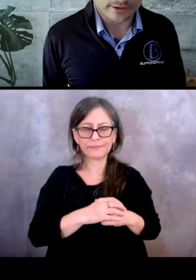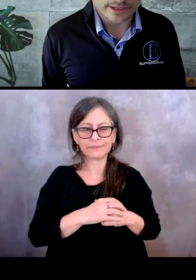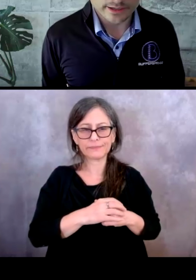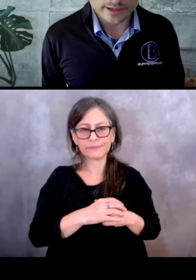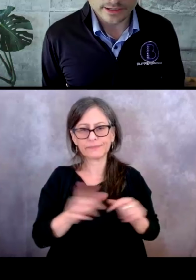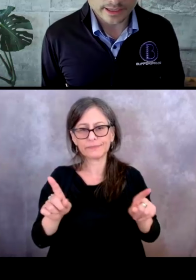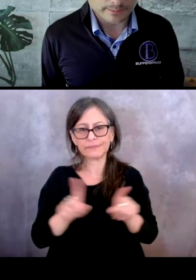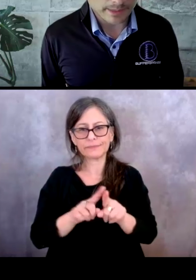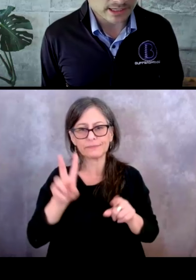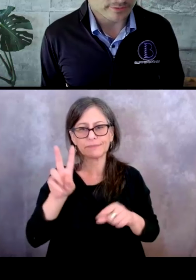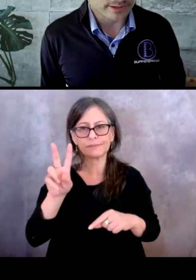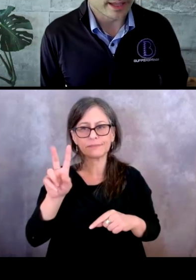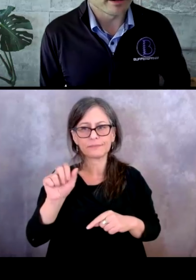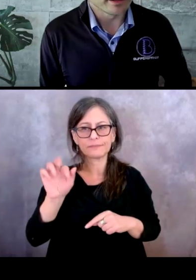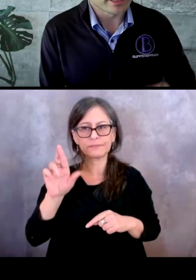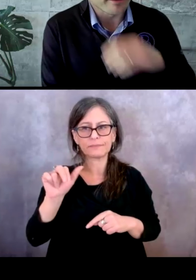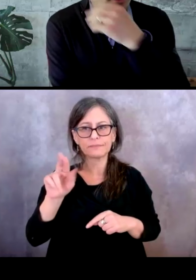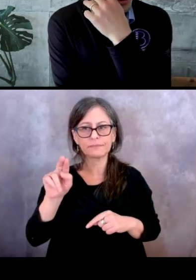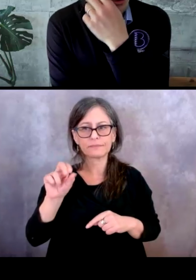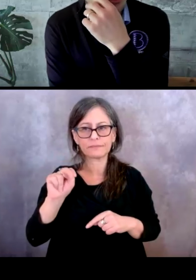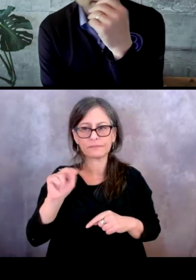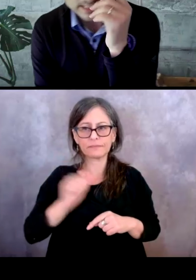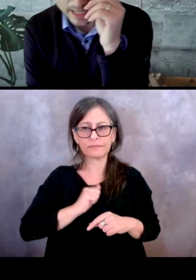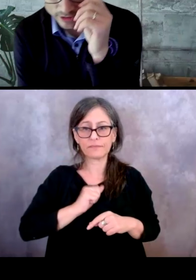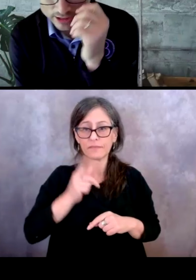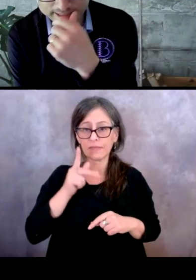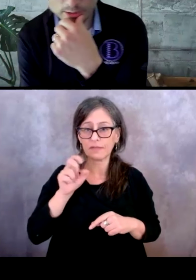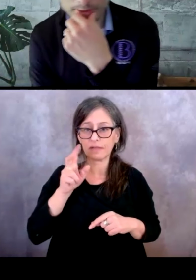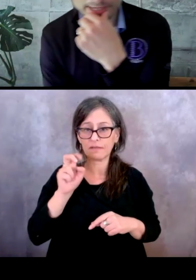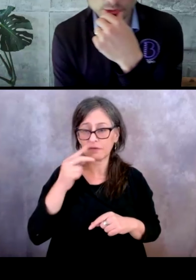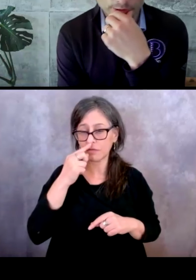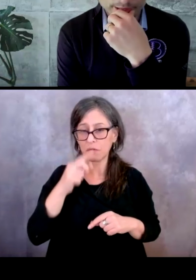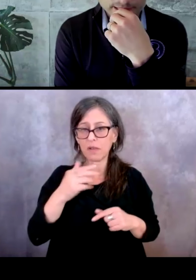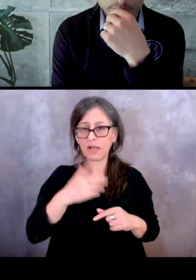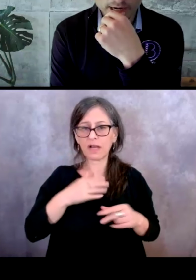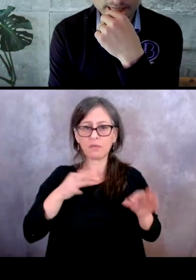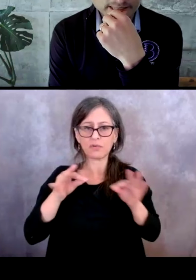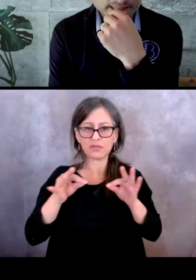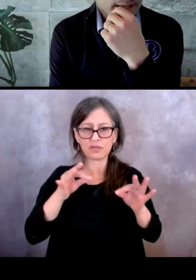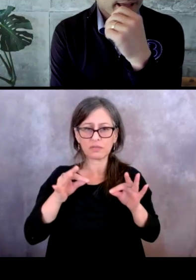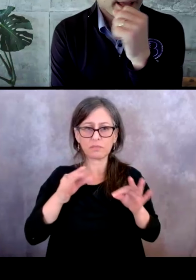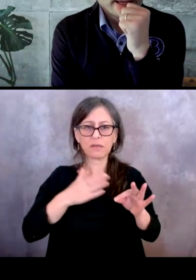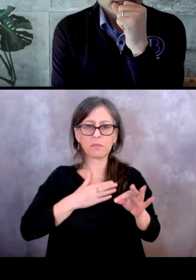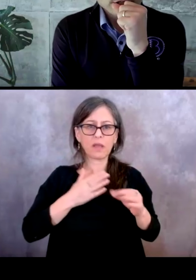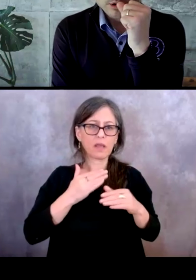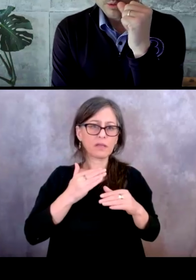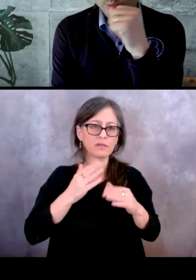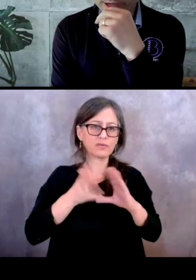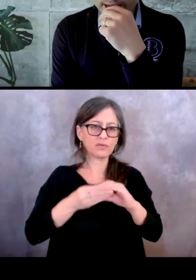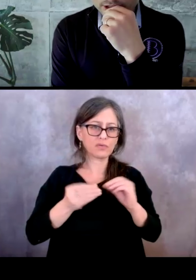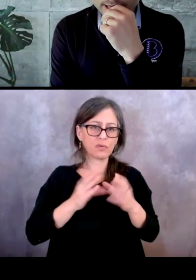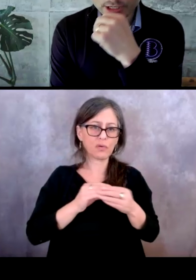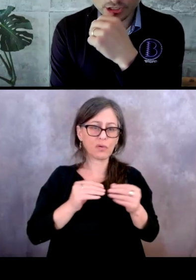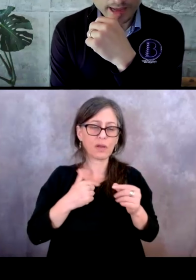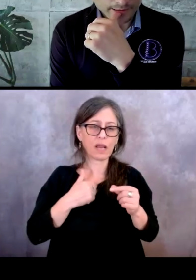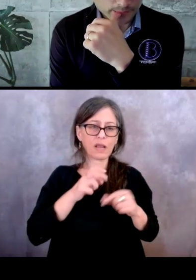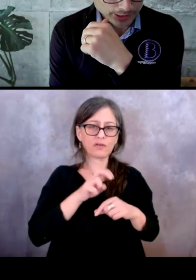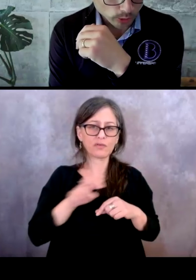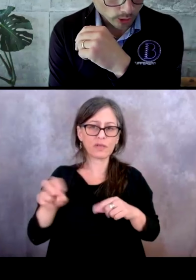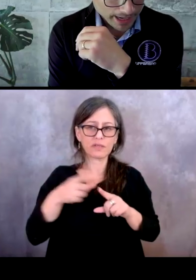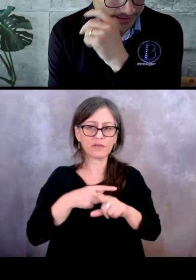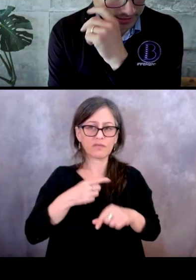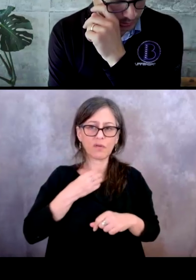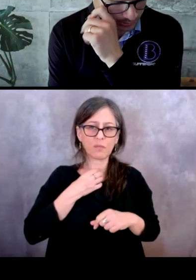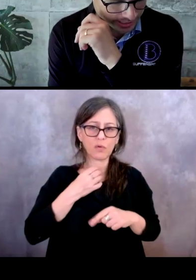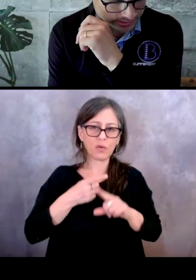as a veteran, in myself, and Kevin, if you can go to the next slide, I'll kind of tell my story in this process. So when I transitioned out of the